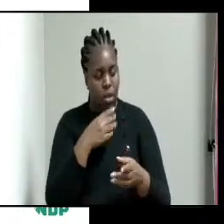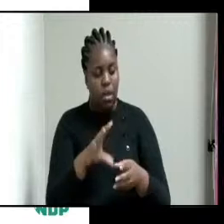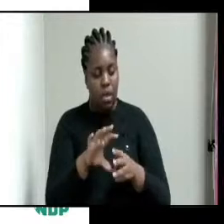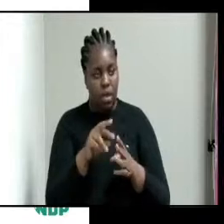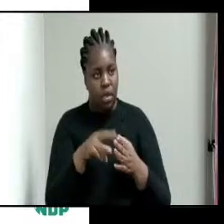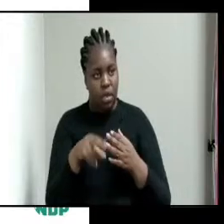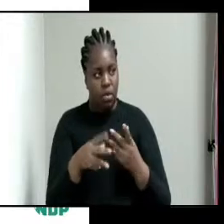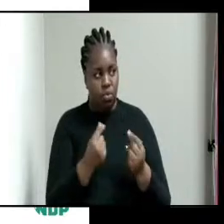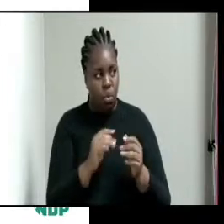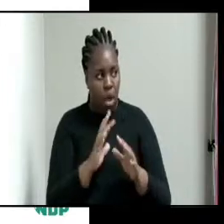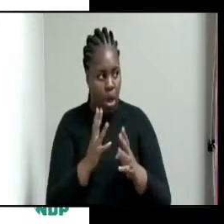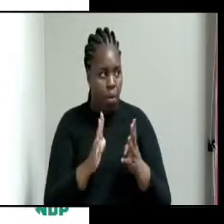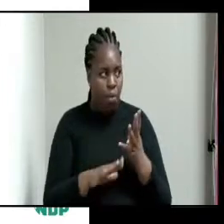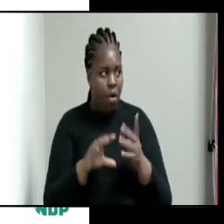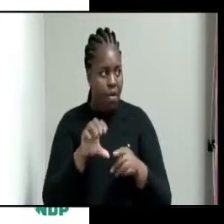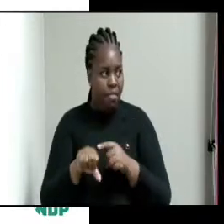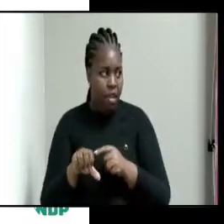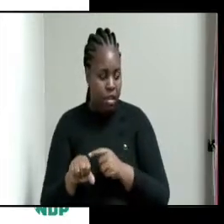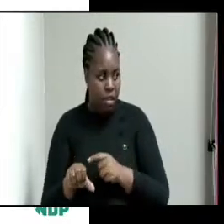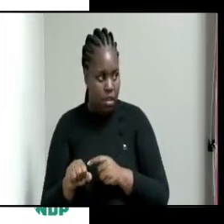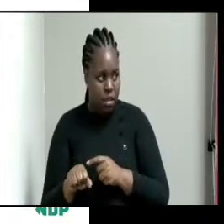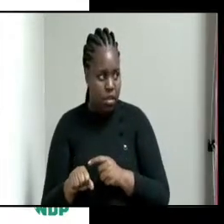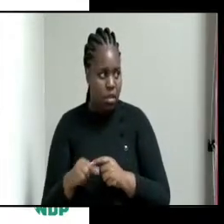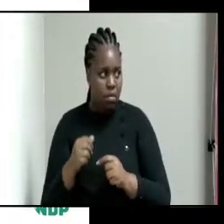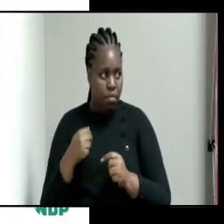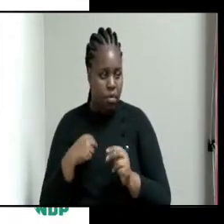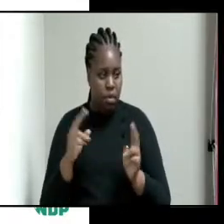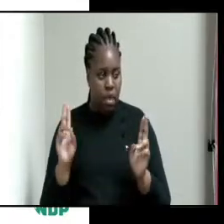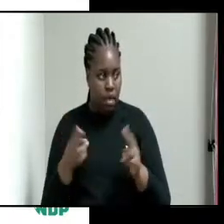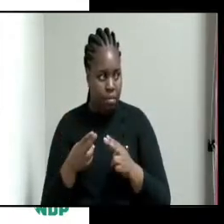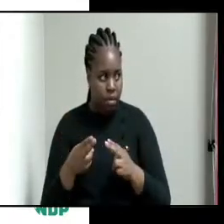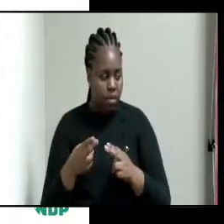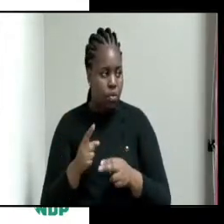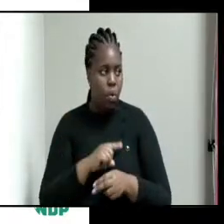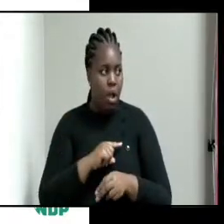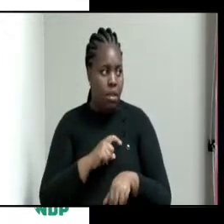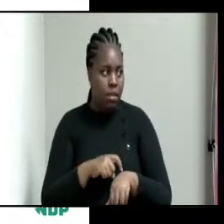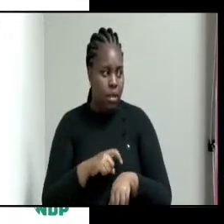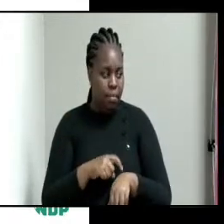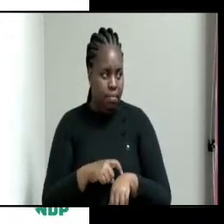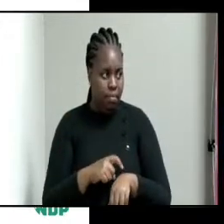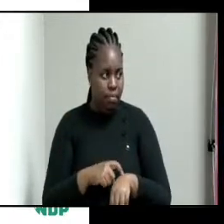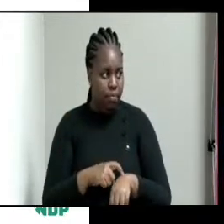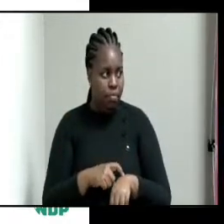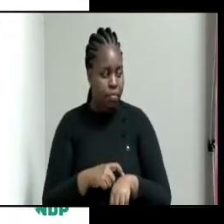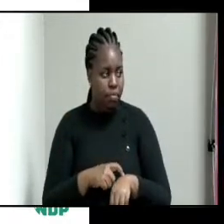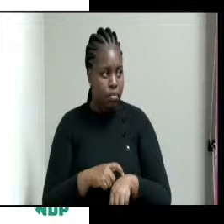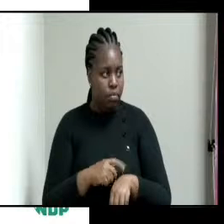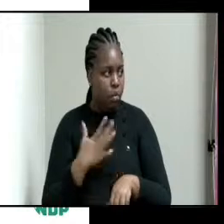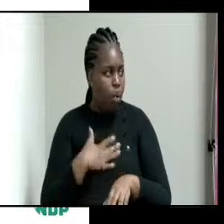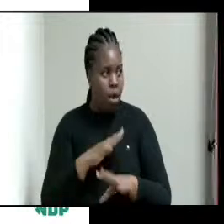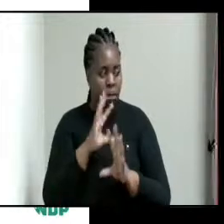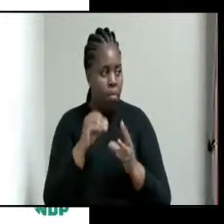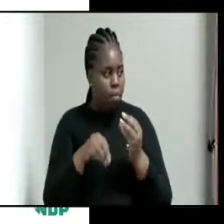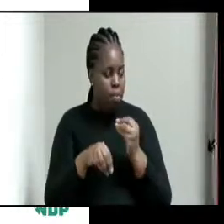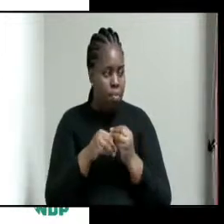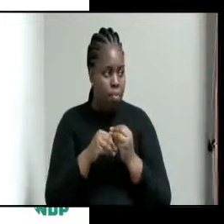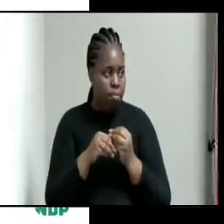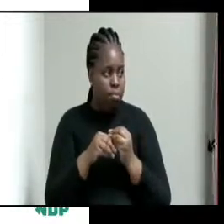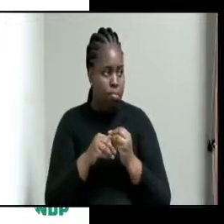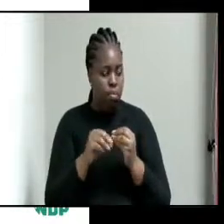results, and the findings. In brackets I had indicated limited. Because of time, I did not put all